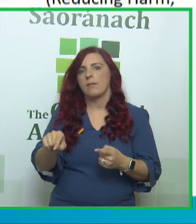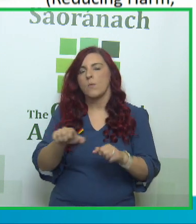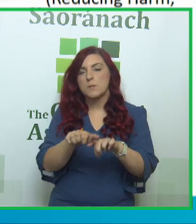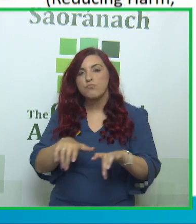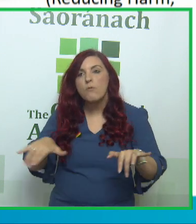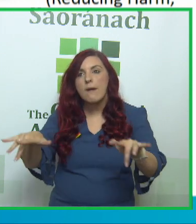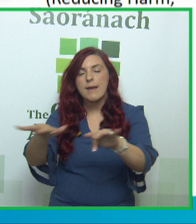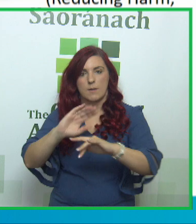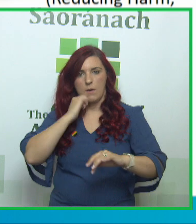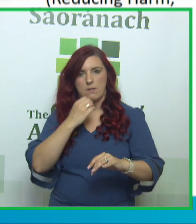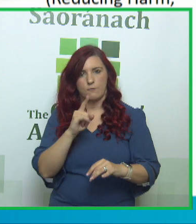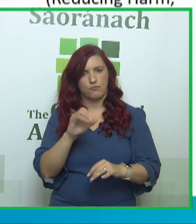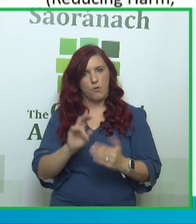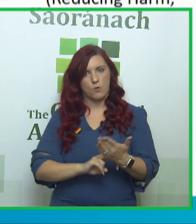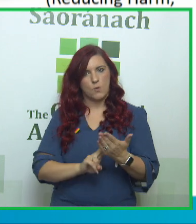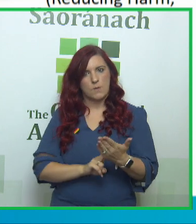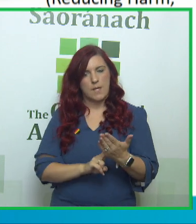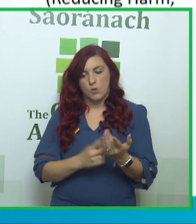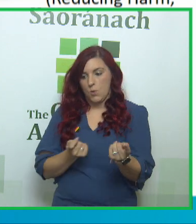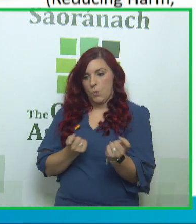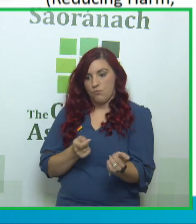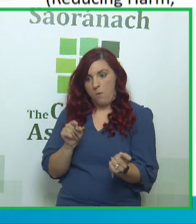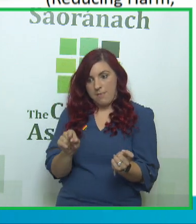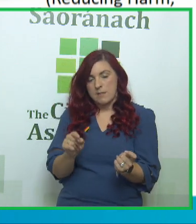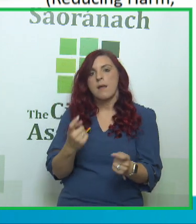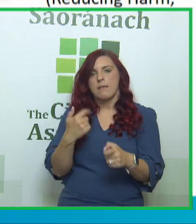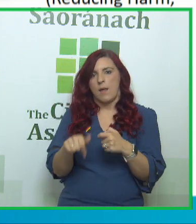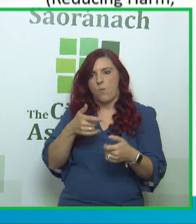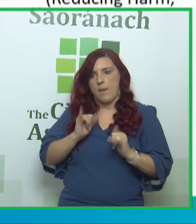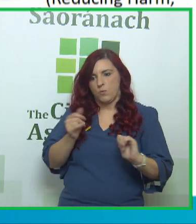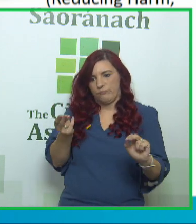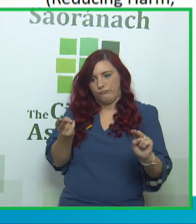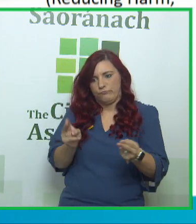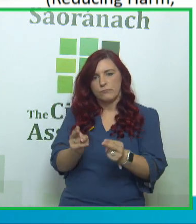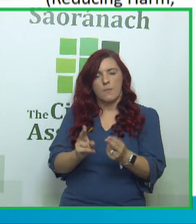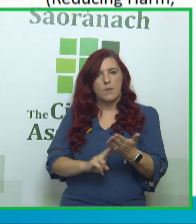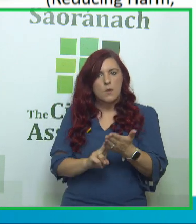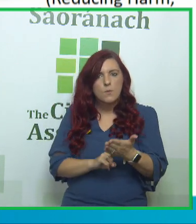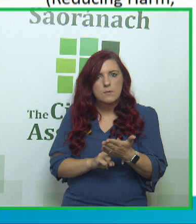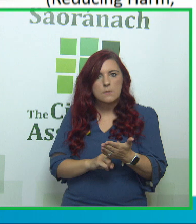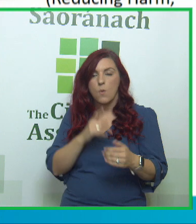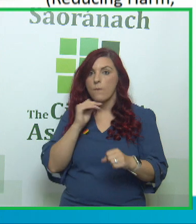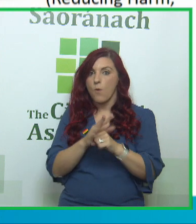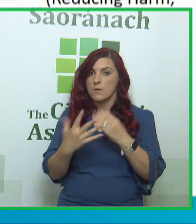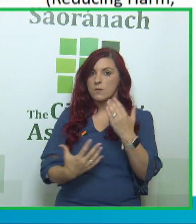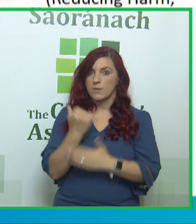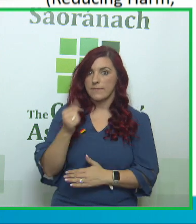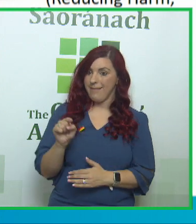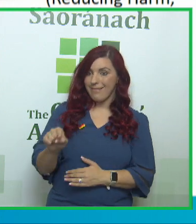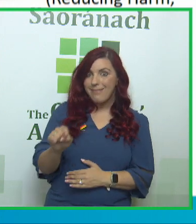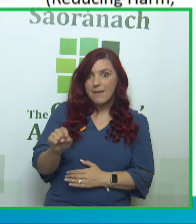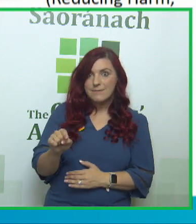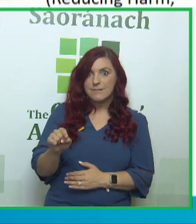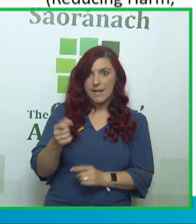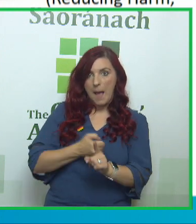contain that. And in containing that, then reduce the crime rates. So in terms of successes, that was really